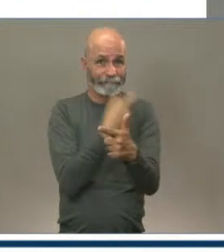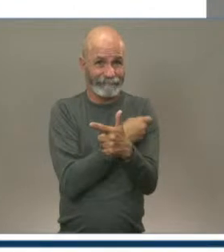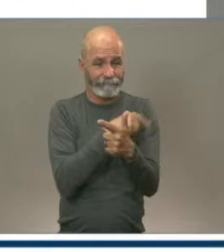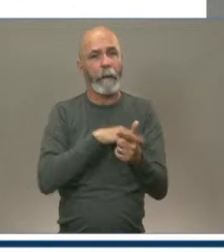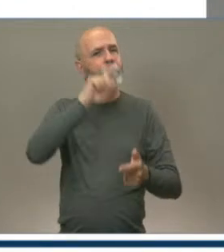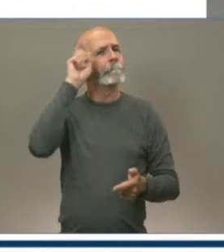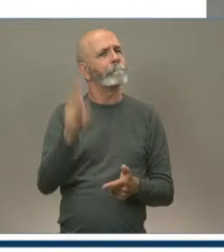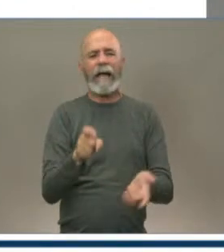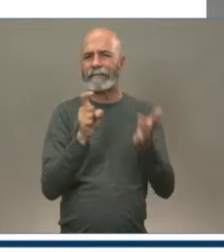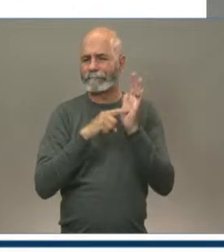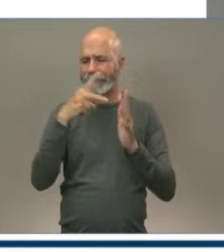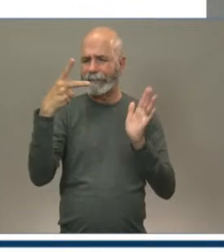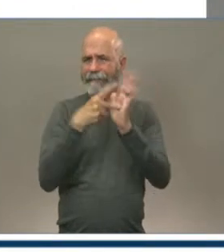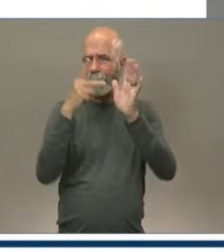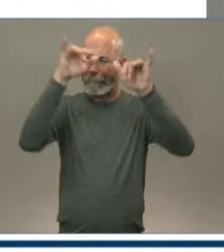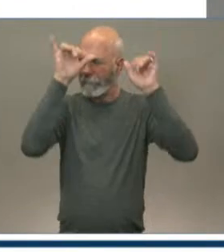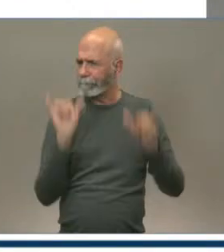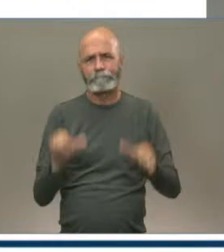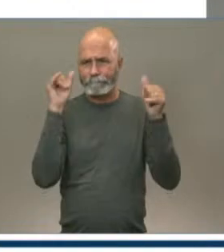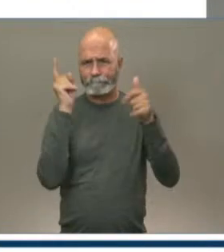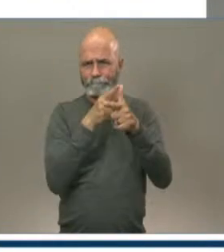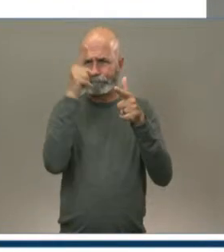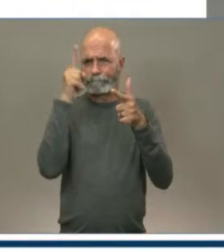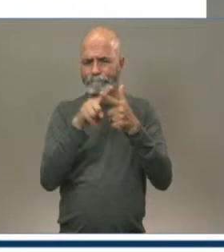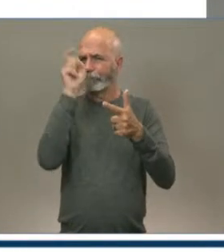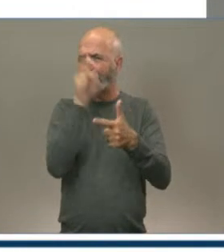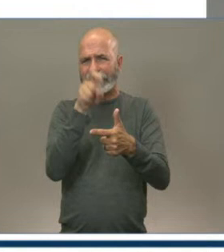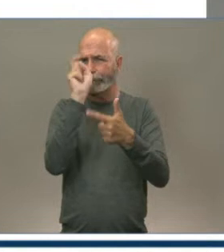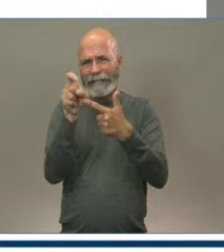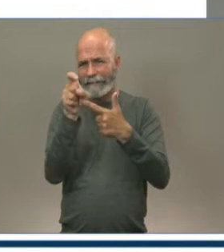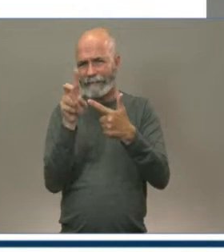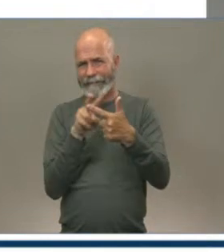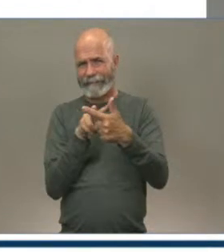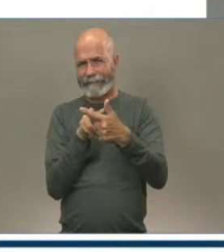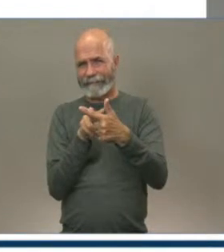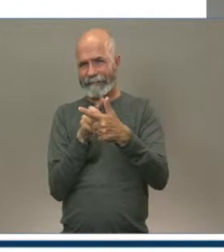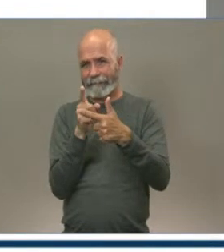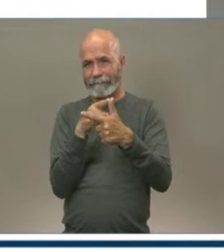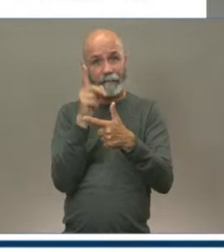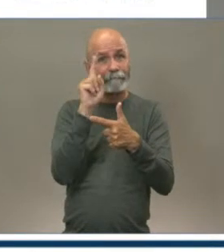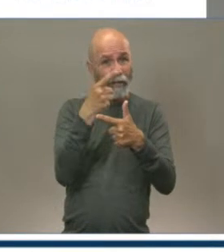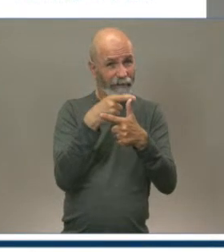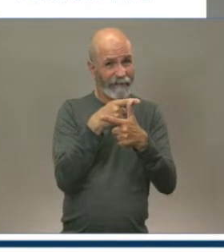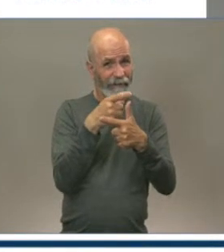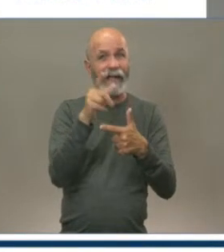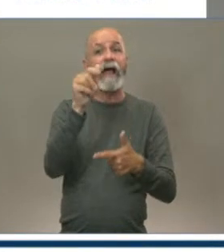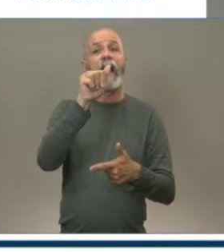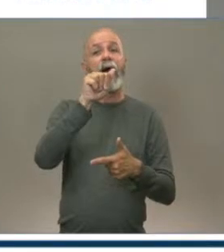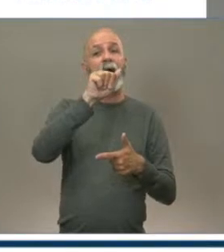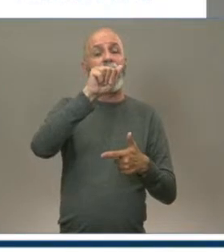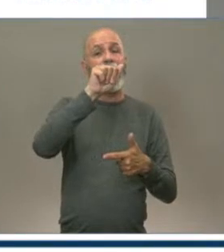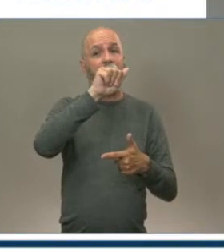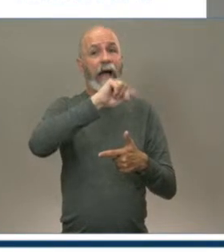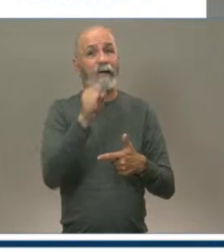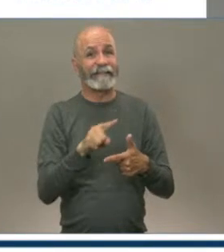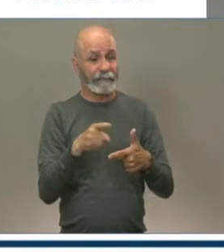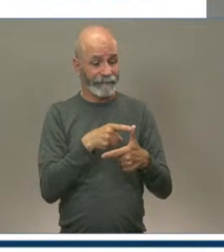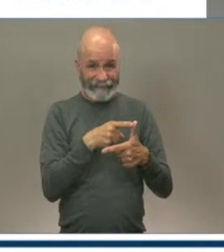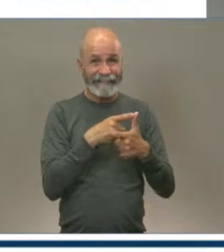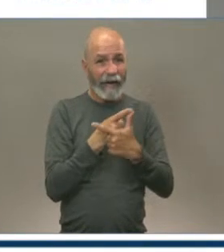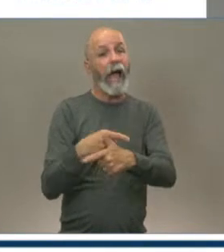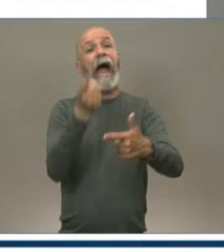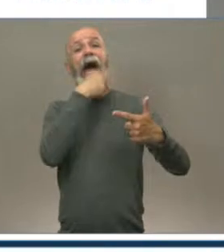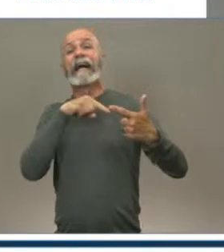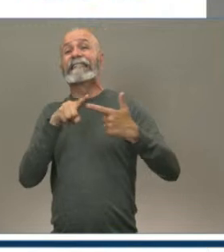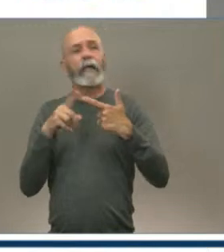The question that we need science to answer is, if your first dose is AstraZeneca vaccine, what is the appropriate vaccine to